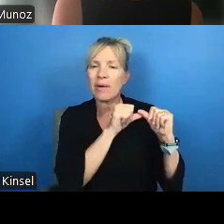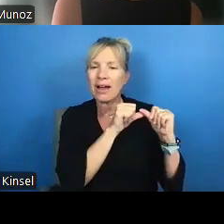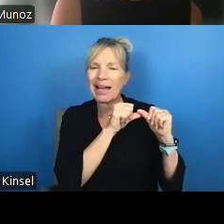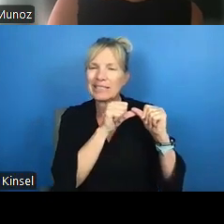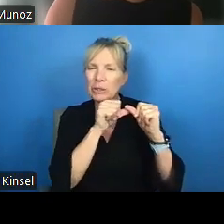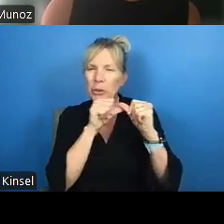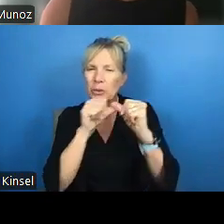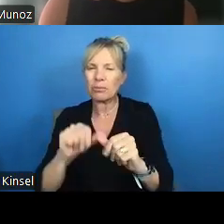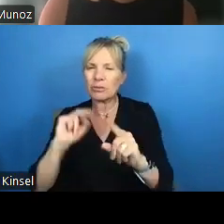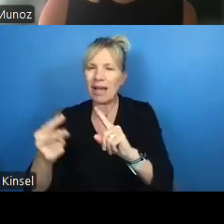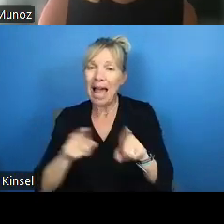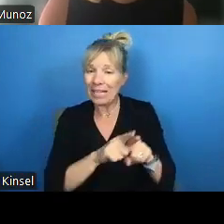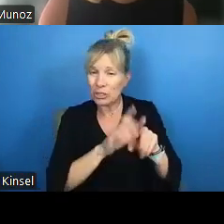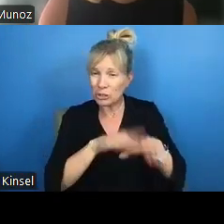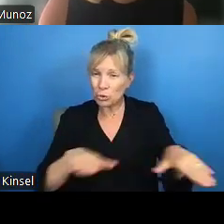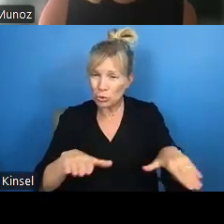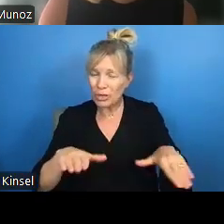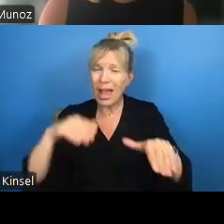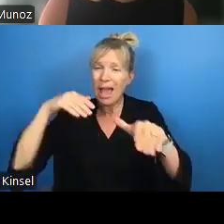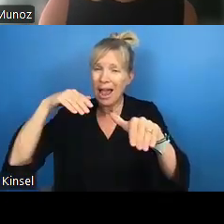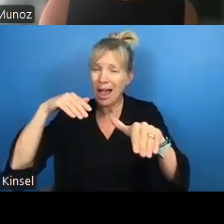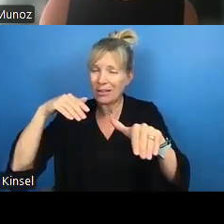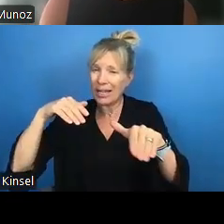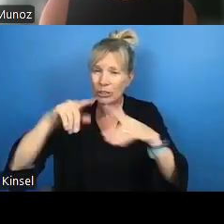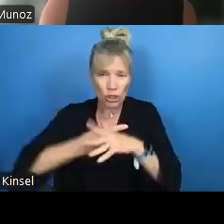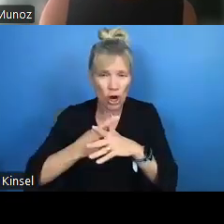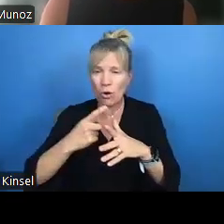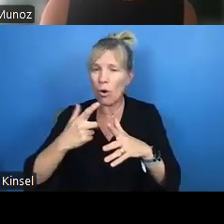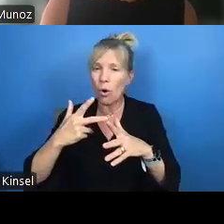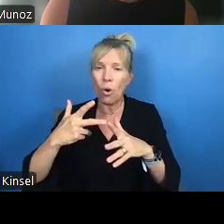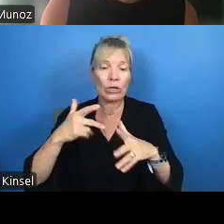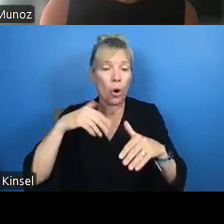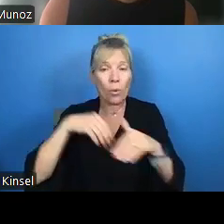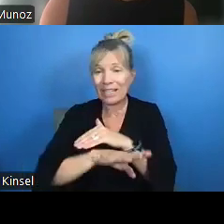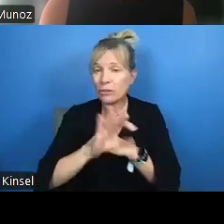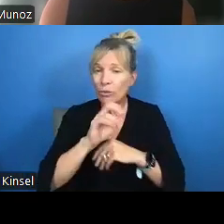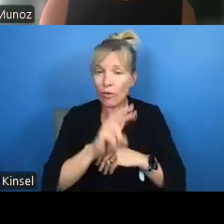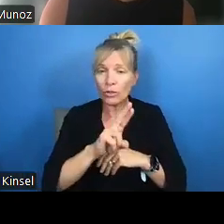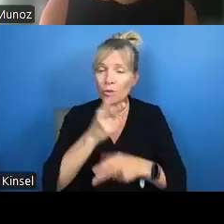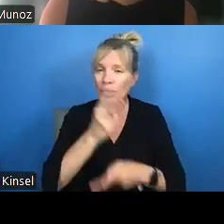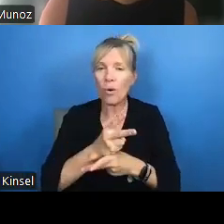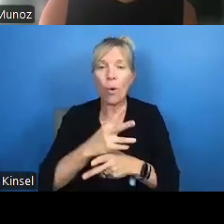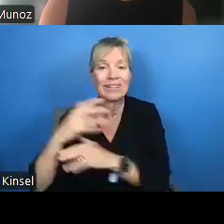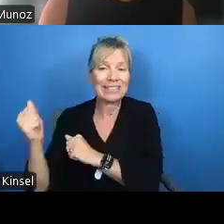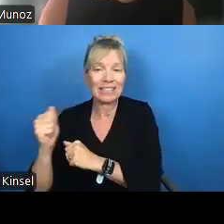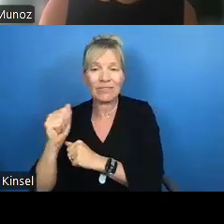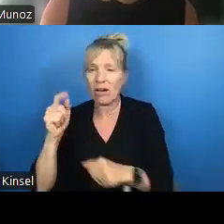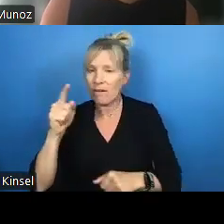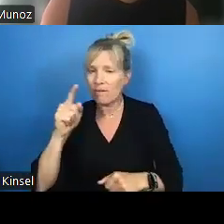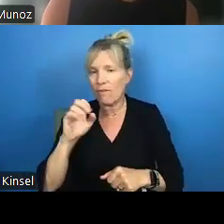perspective as those children enter or exit foster care as it relates